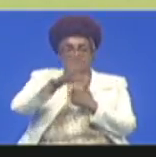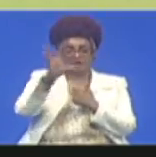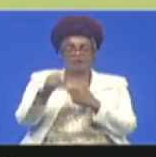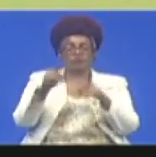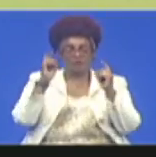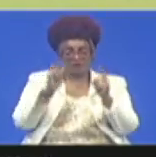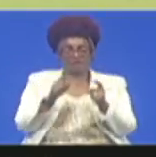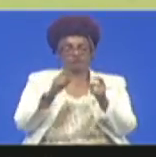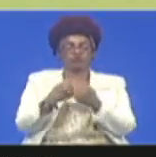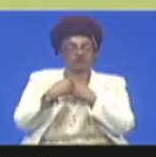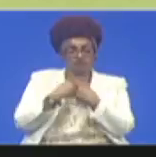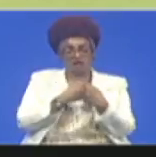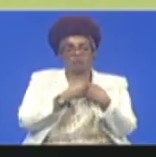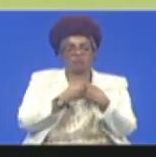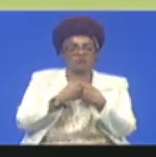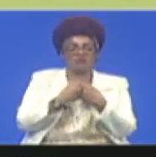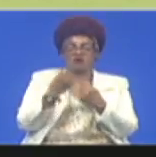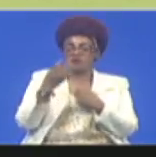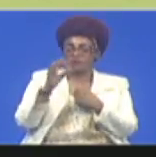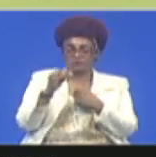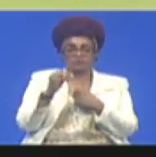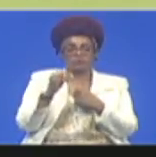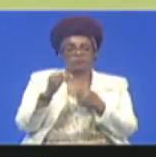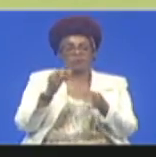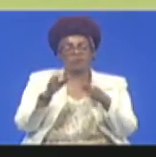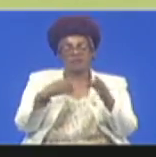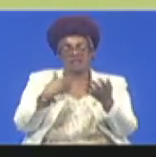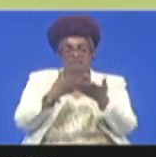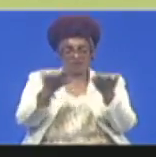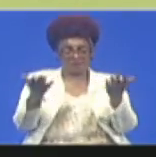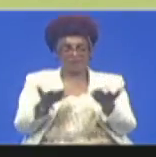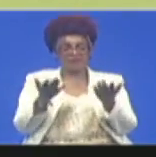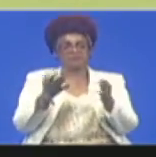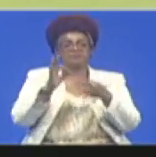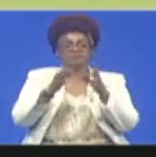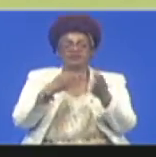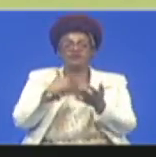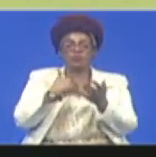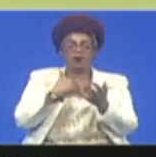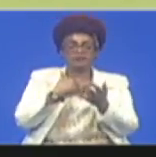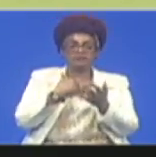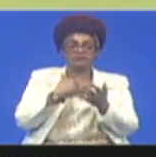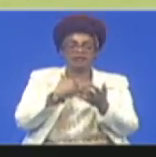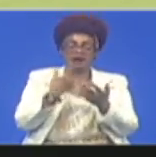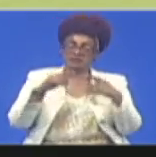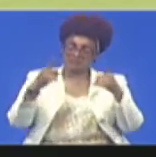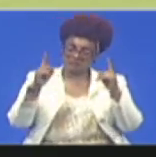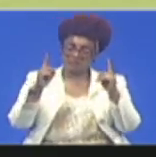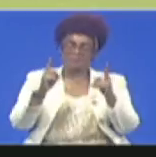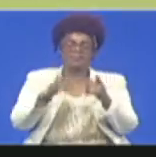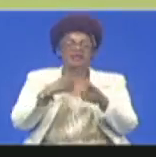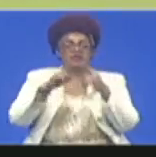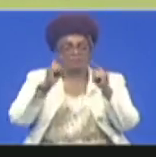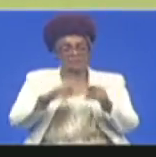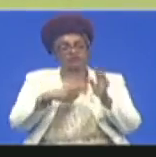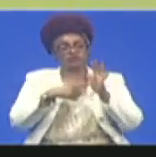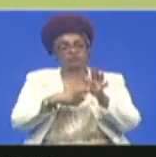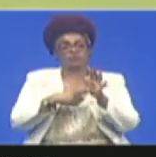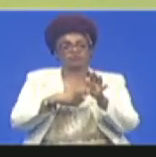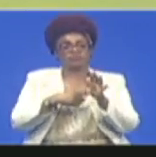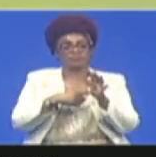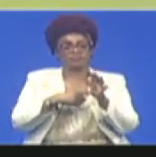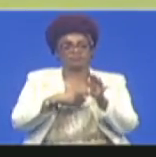ujitolee ili upate soko kwingine. Kwa hiyo issue ya malipo na kapembeni unapoenda kwenye ukiwa unataka mafanikio lazima uonyeshe. Oh, for that one, it's